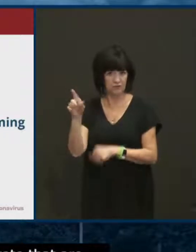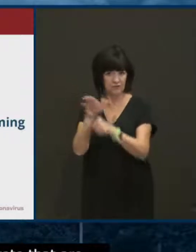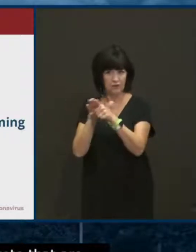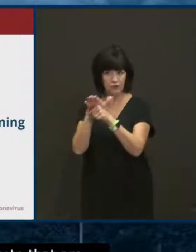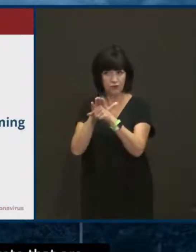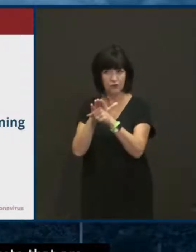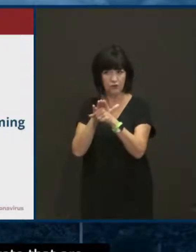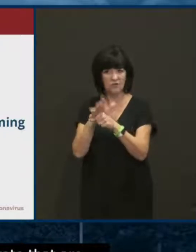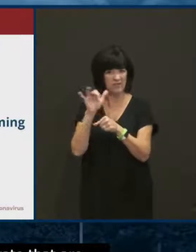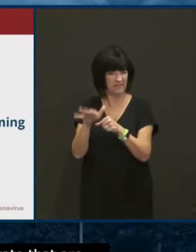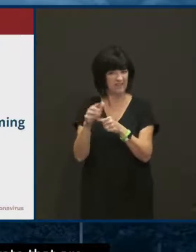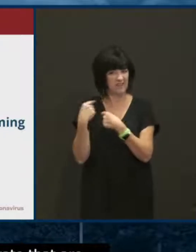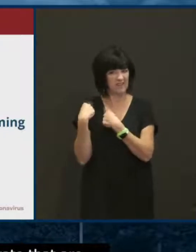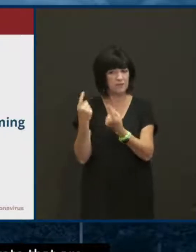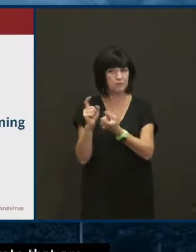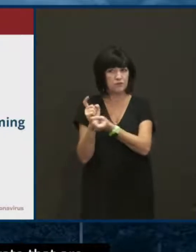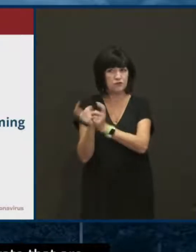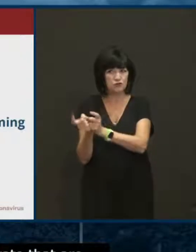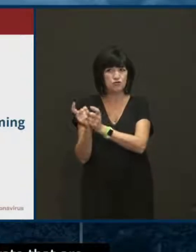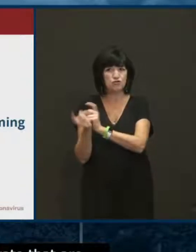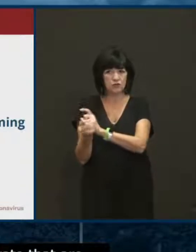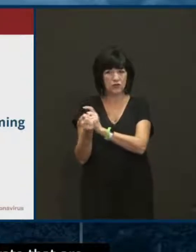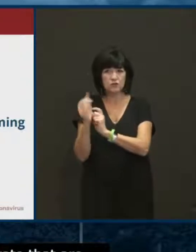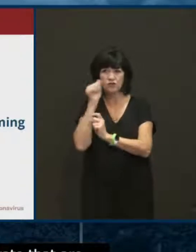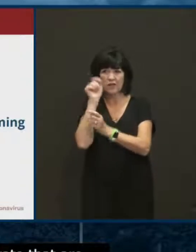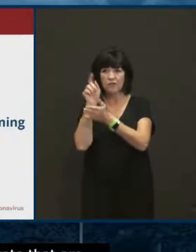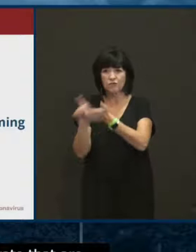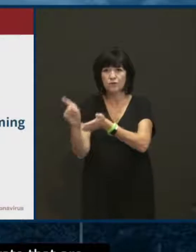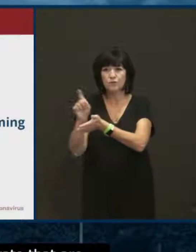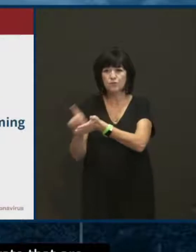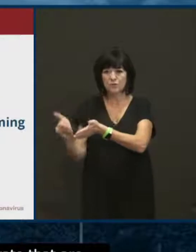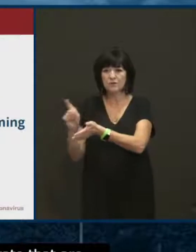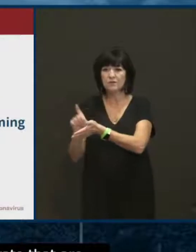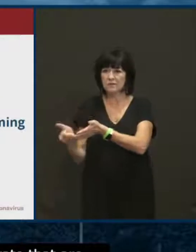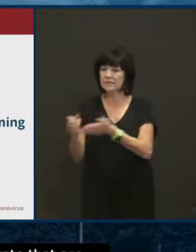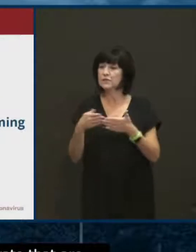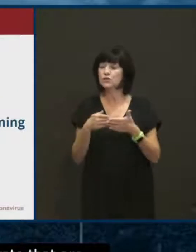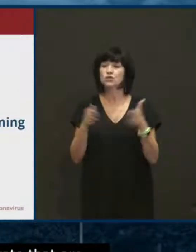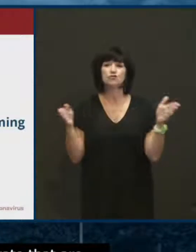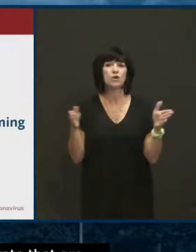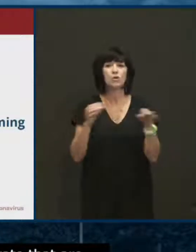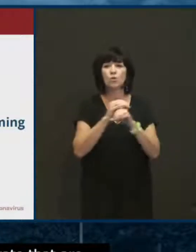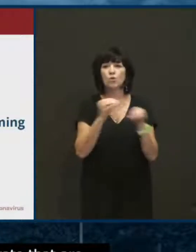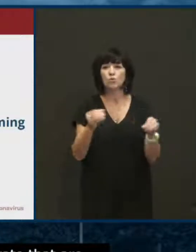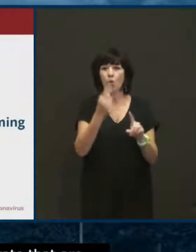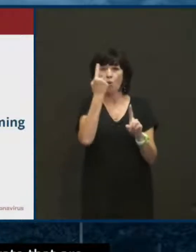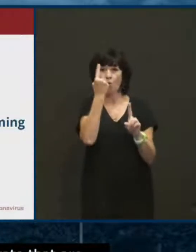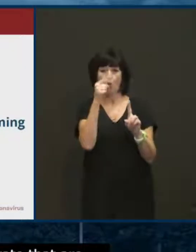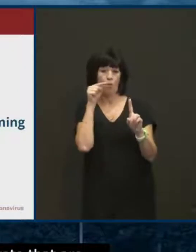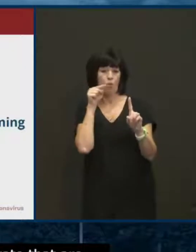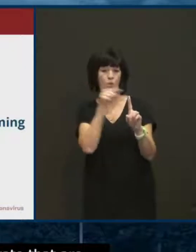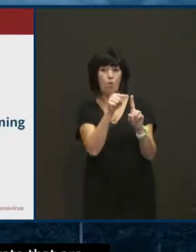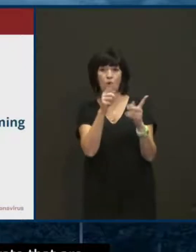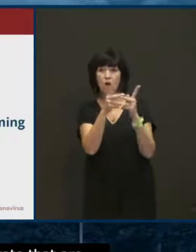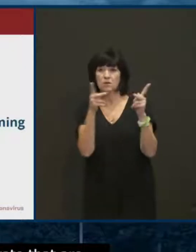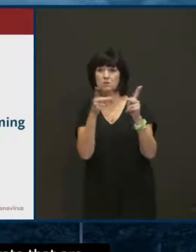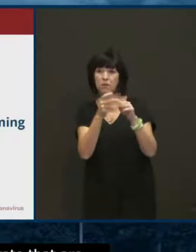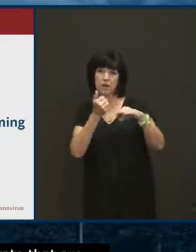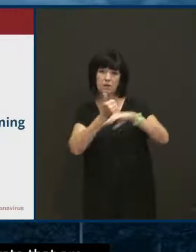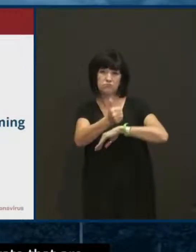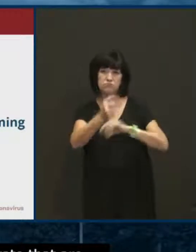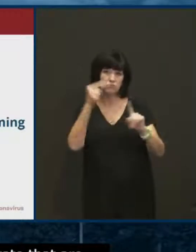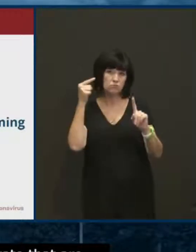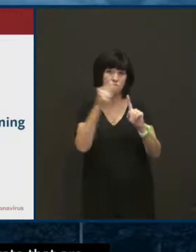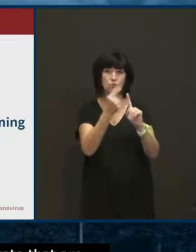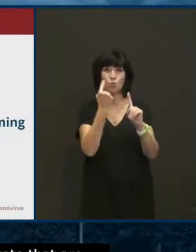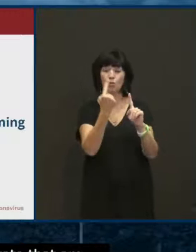been changing a little bit week to week. In general, there's clearly no hot spots in our state right now, but some warmer